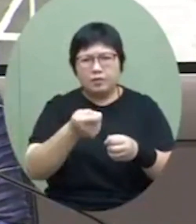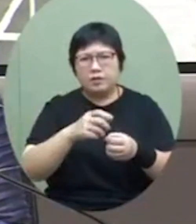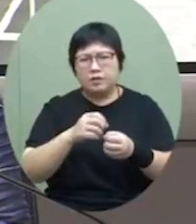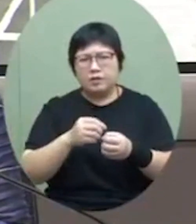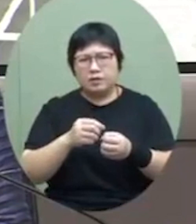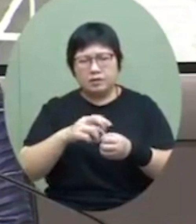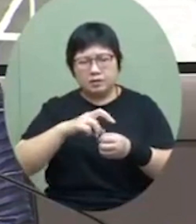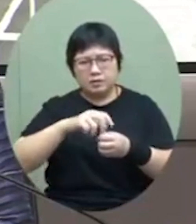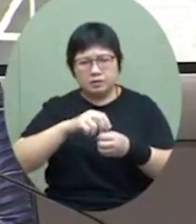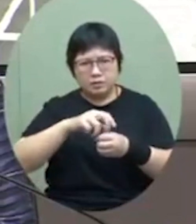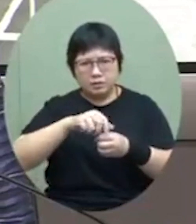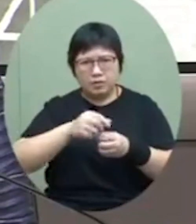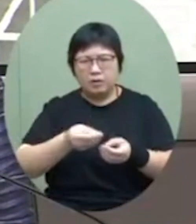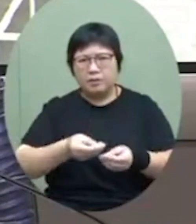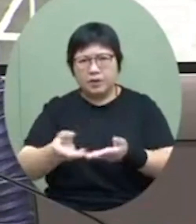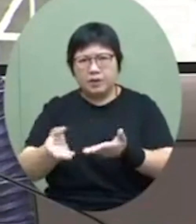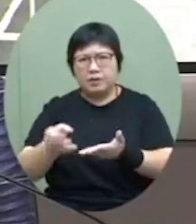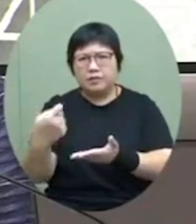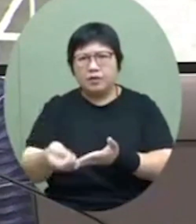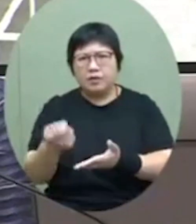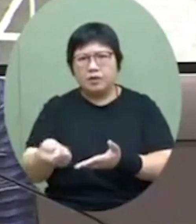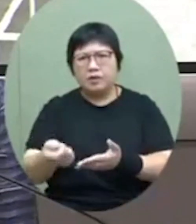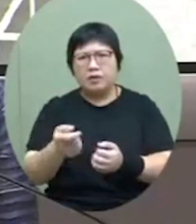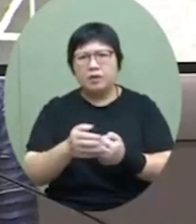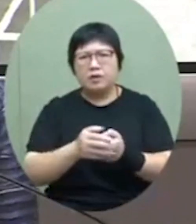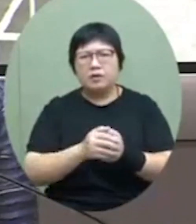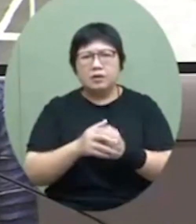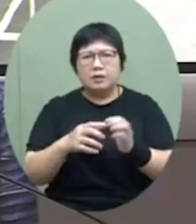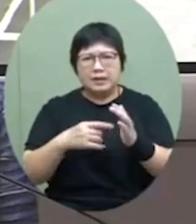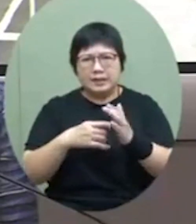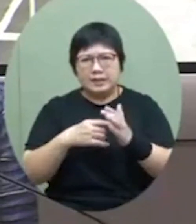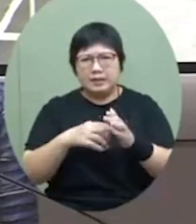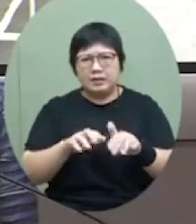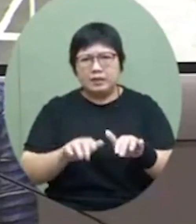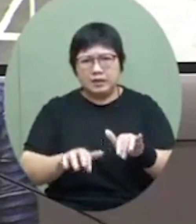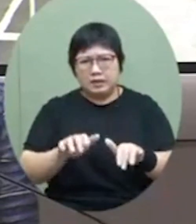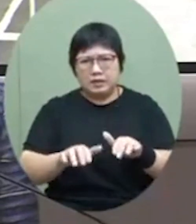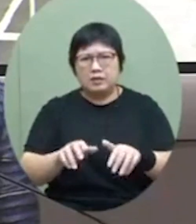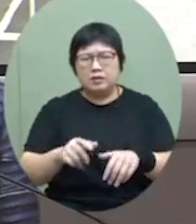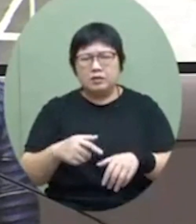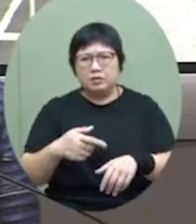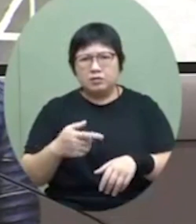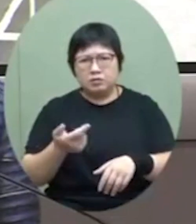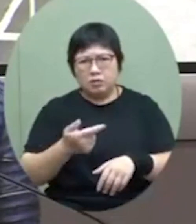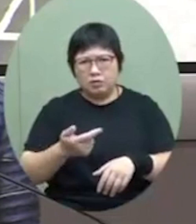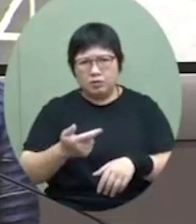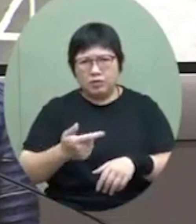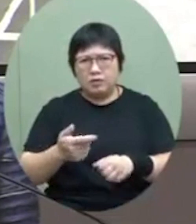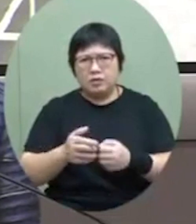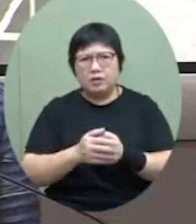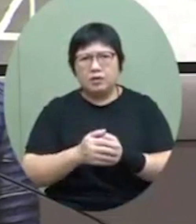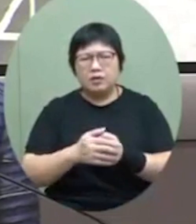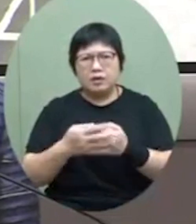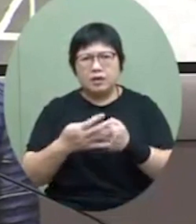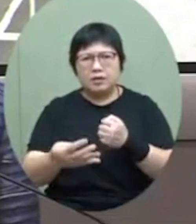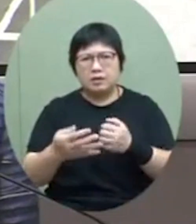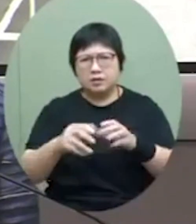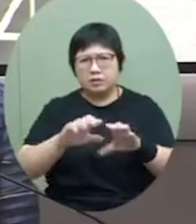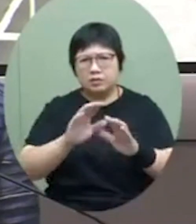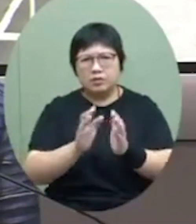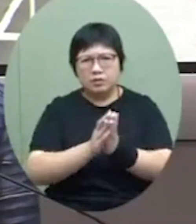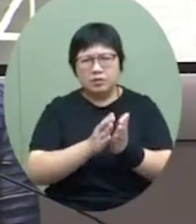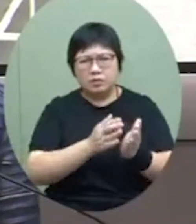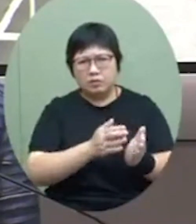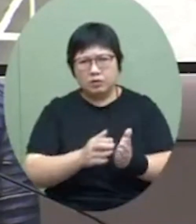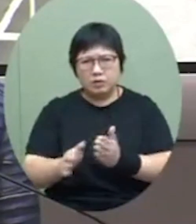electronic means as far as possible the fourth principle is it has to be a very safe process that is